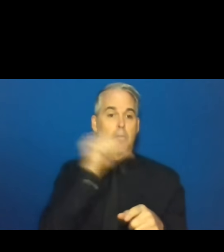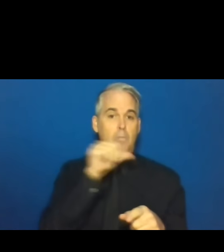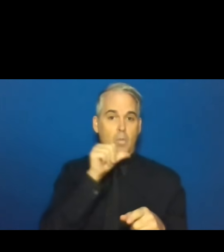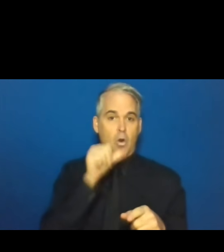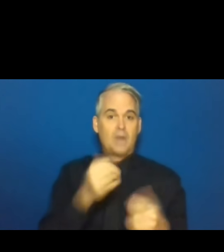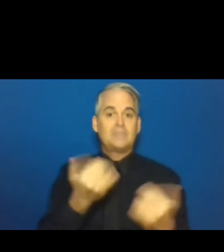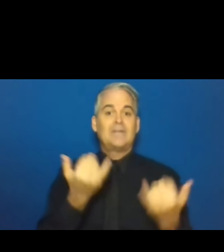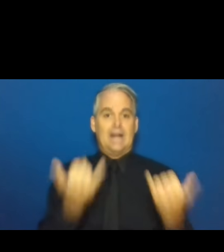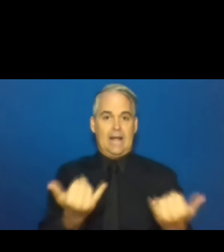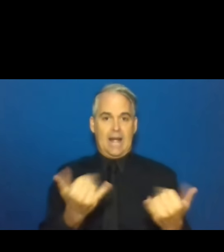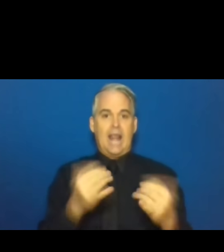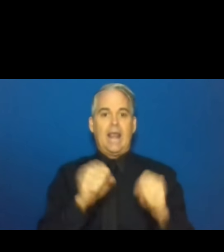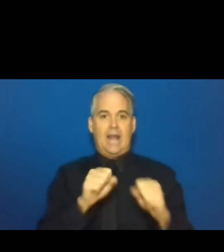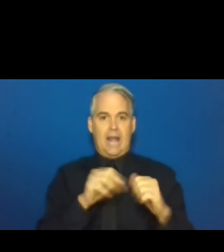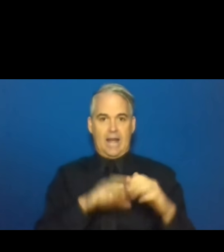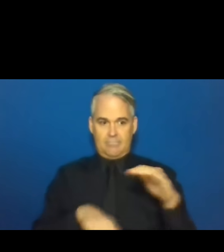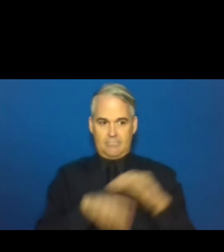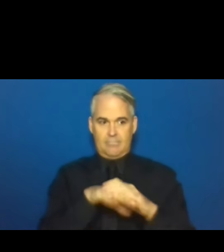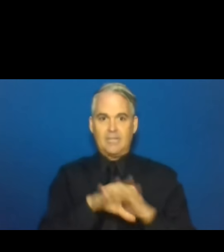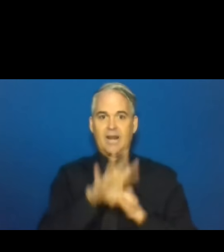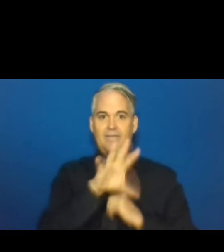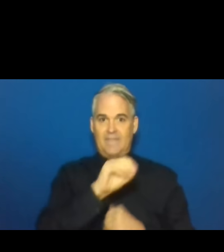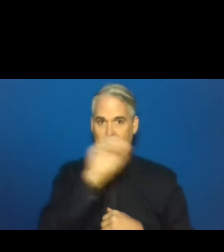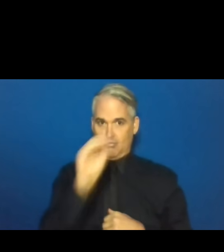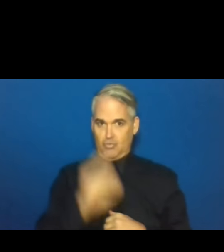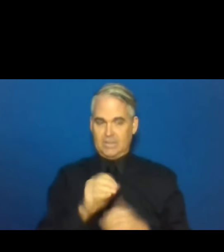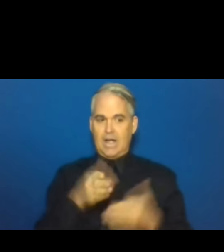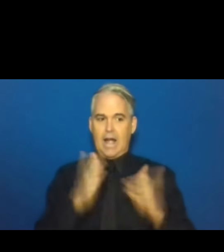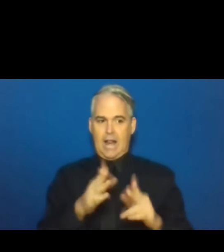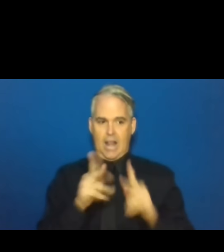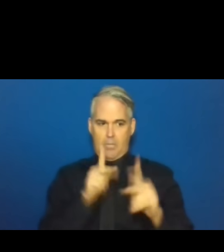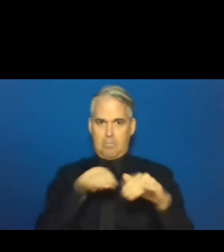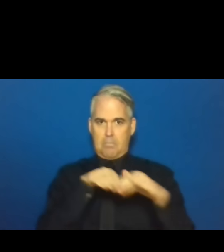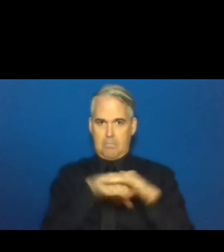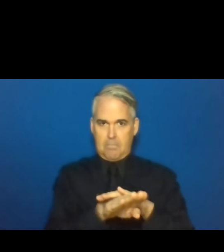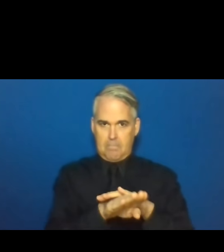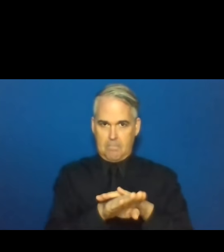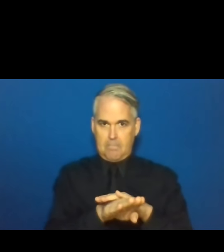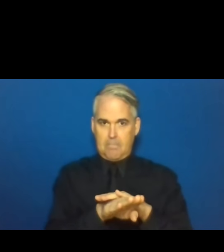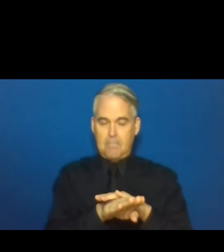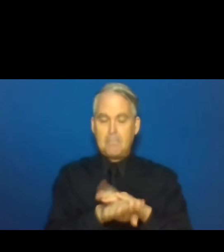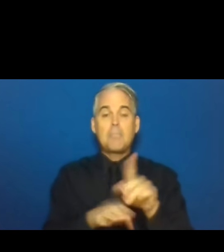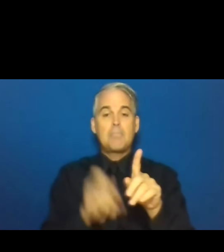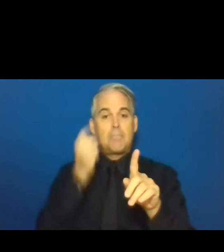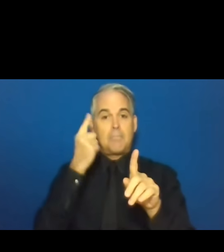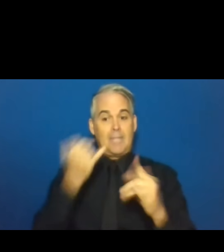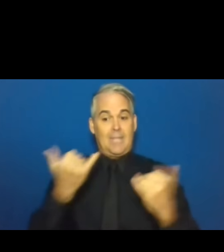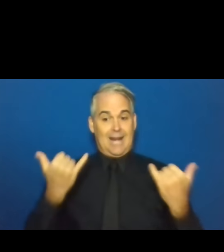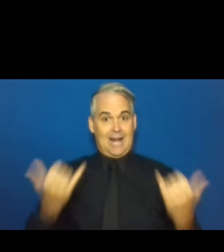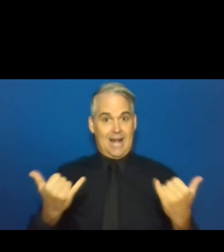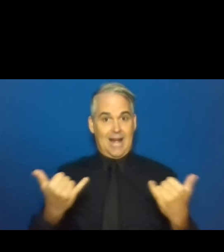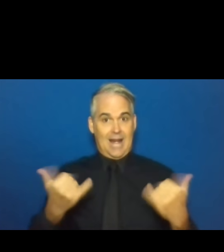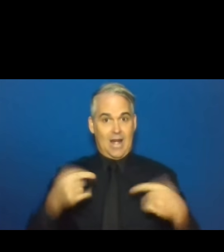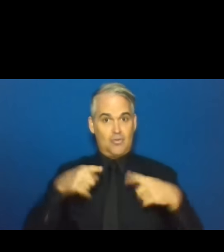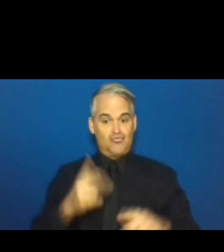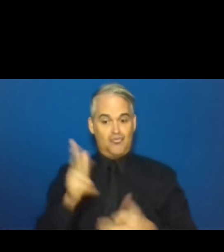Under the statewide pause, they may continue to operate under strict social distancing requirements